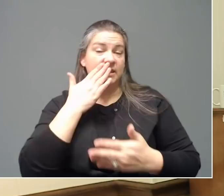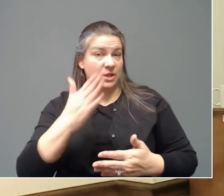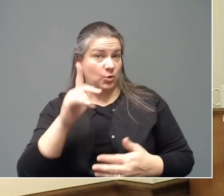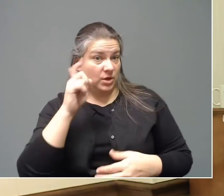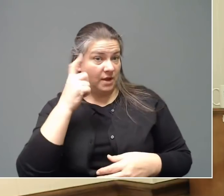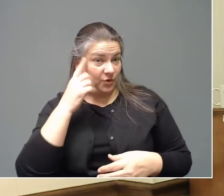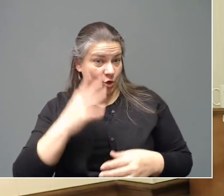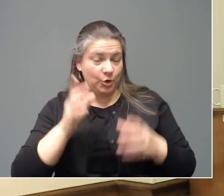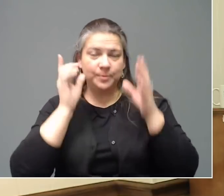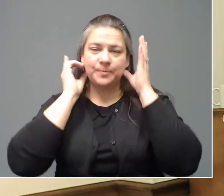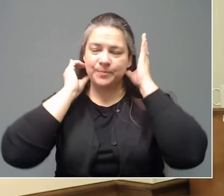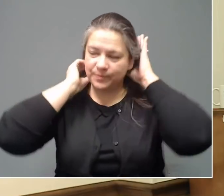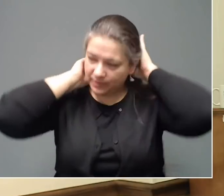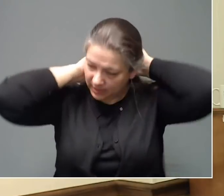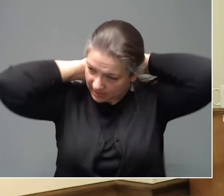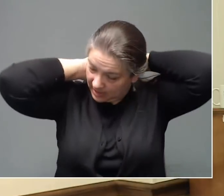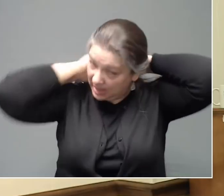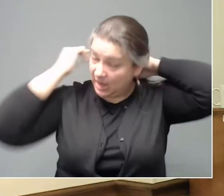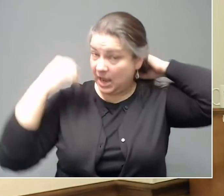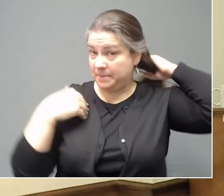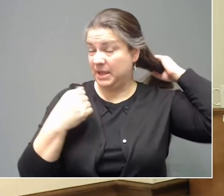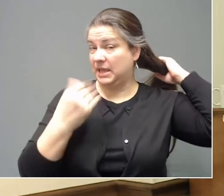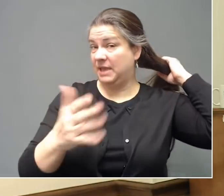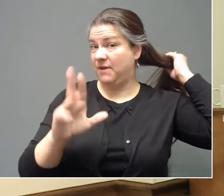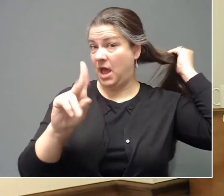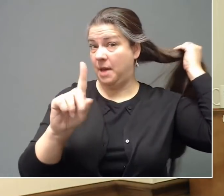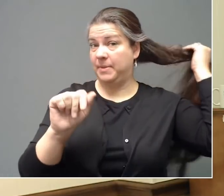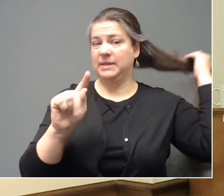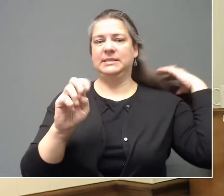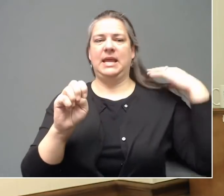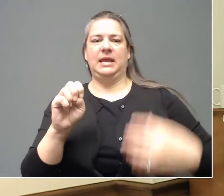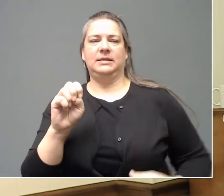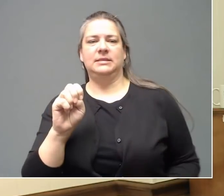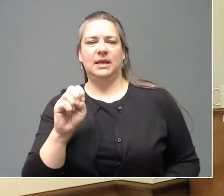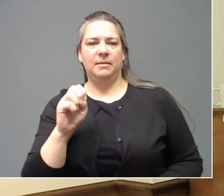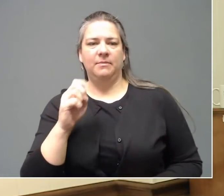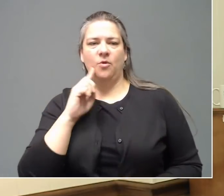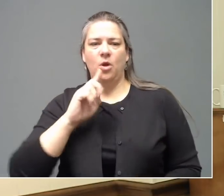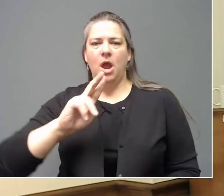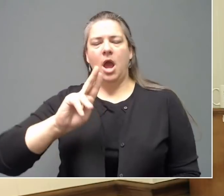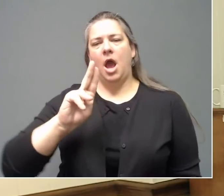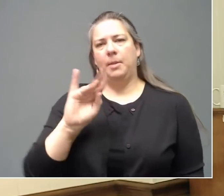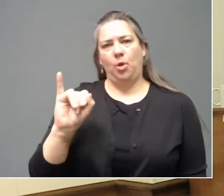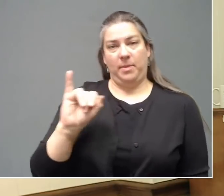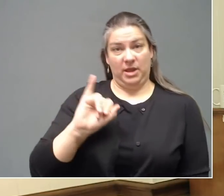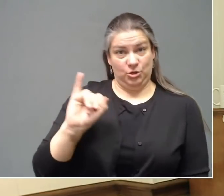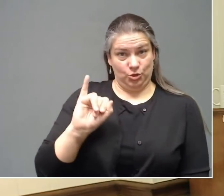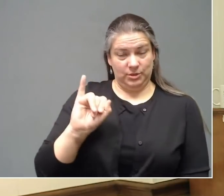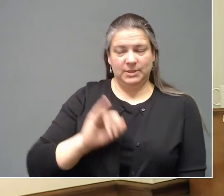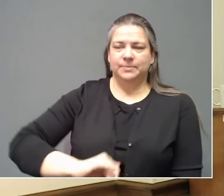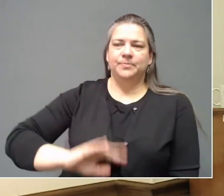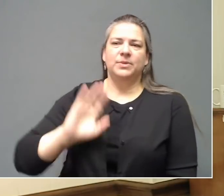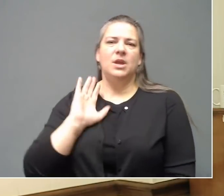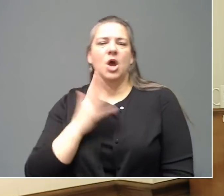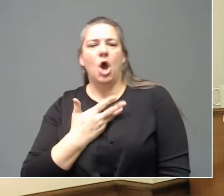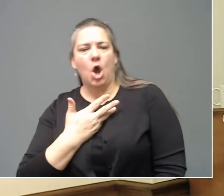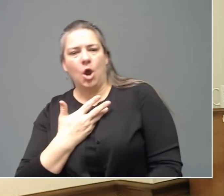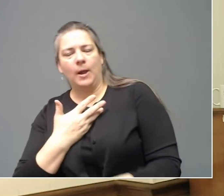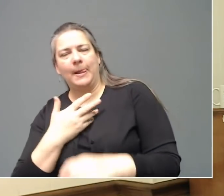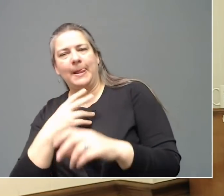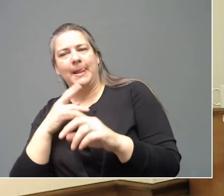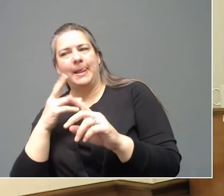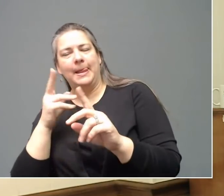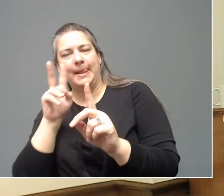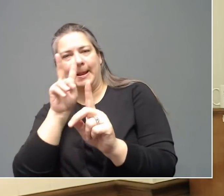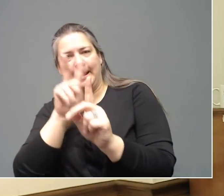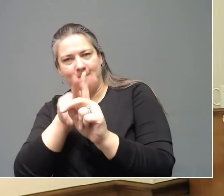unemployment insurance. I'm going to give you a little bit of an update about our claims processing. some information about the Continued Assistance Act